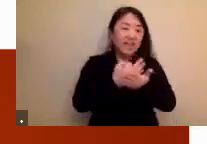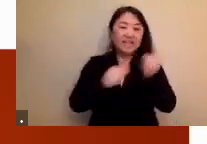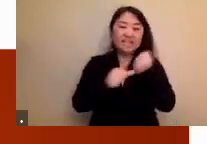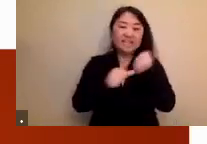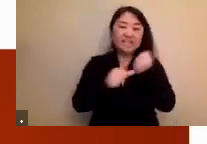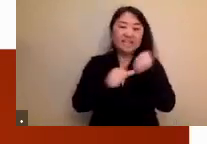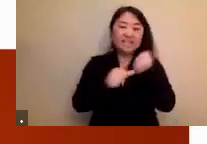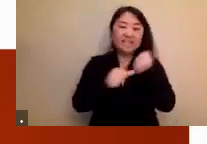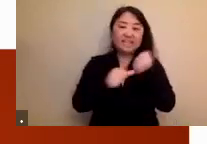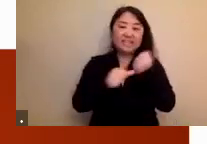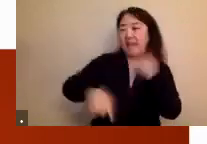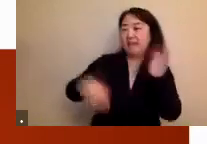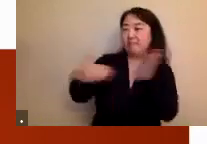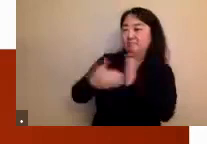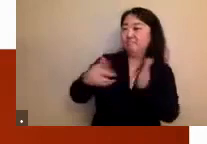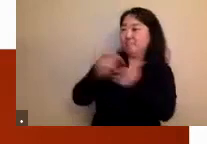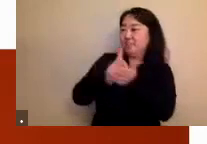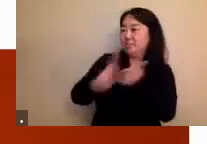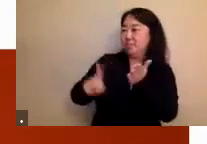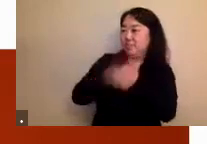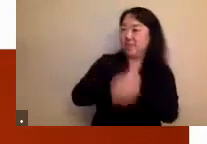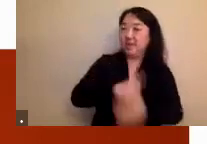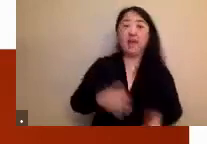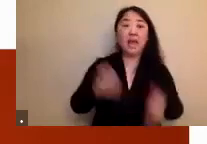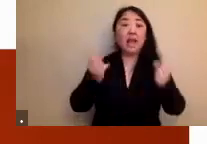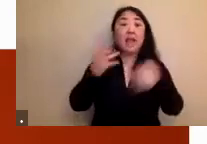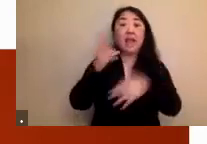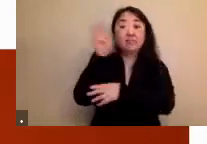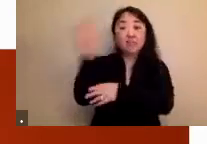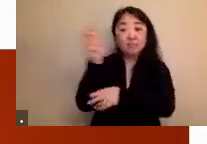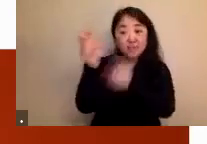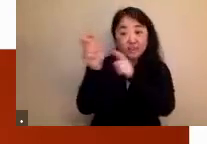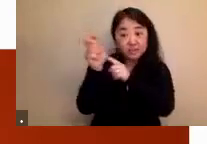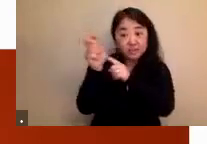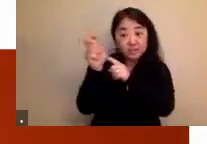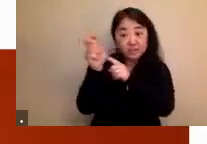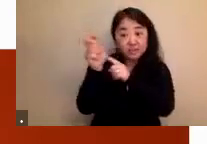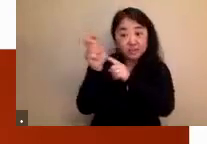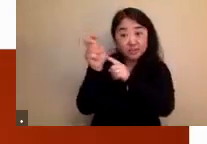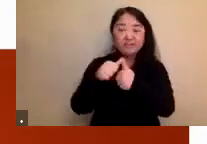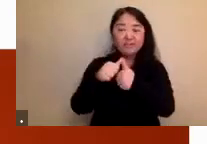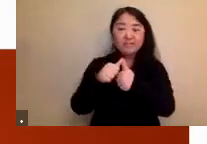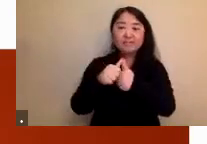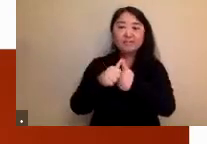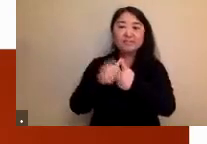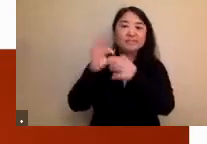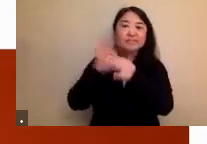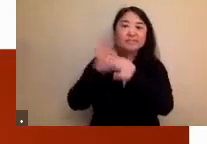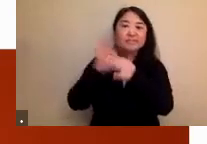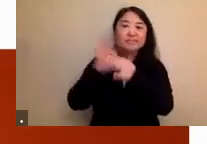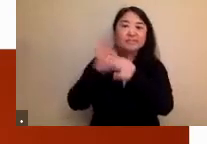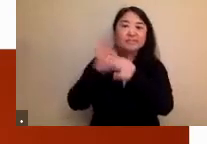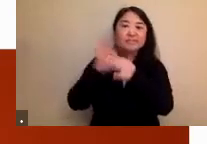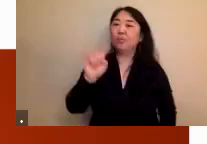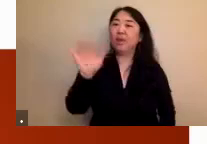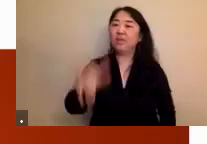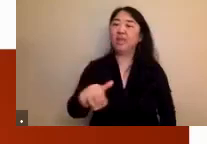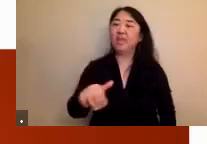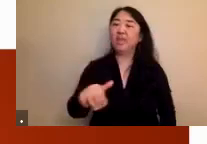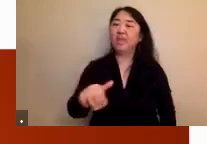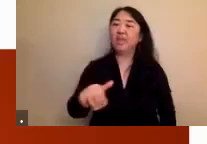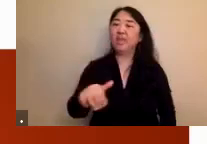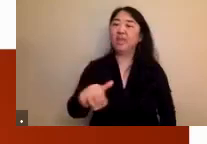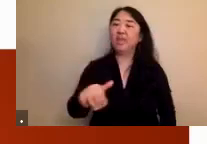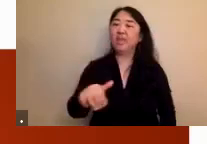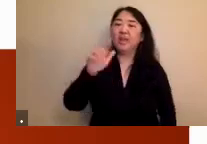of transportation, for the most part, is predicated on where that location is. So